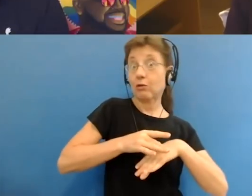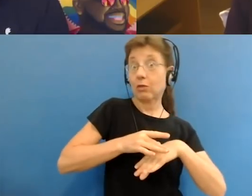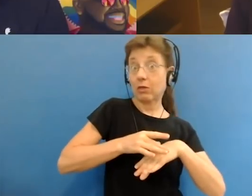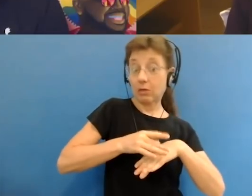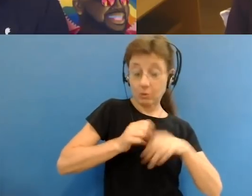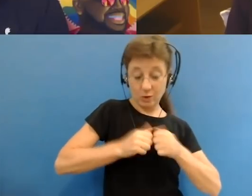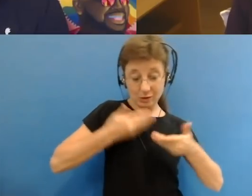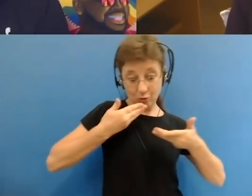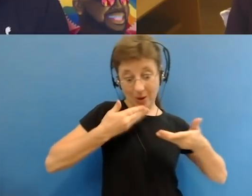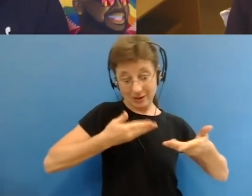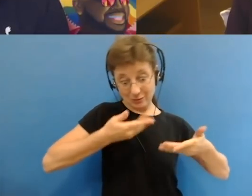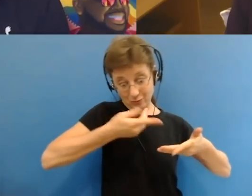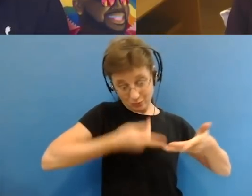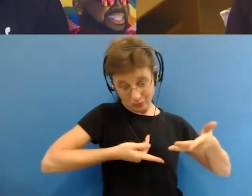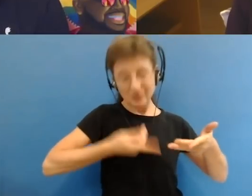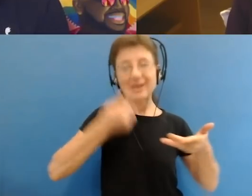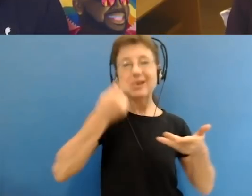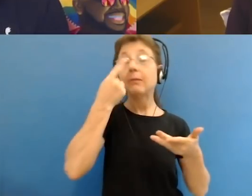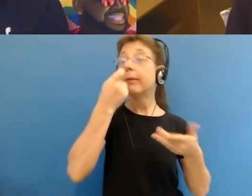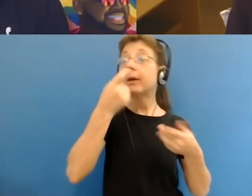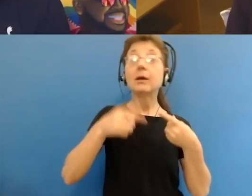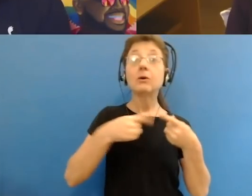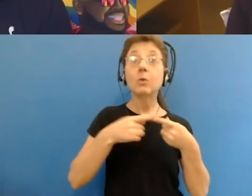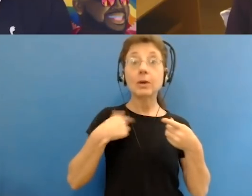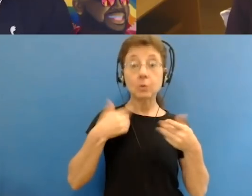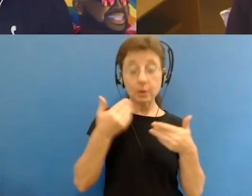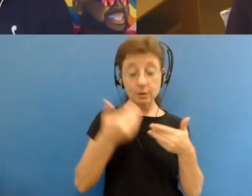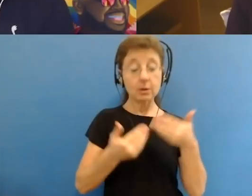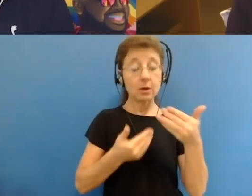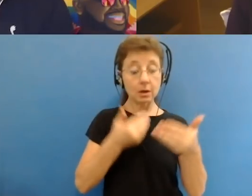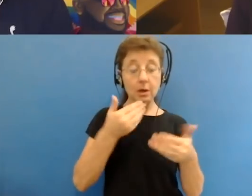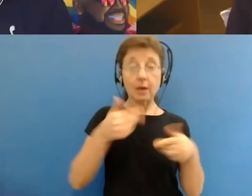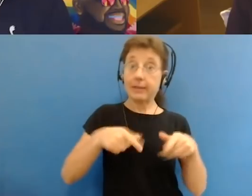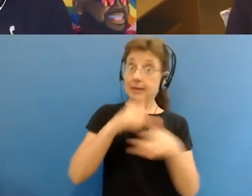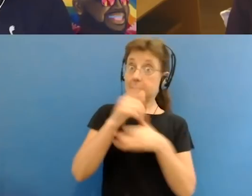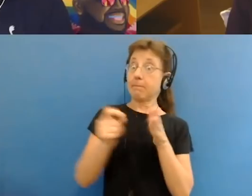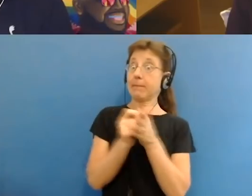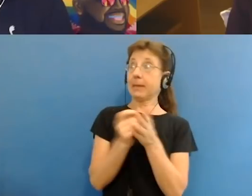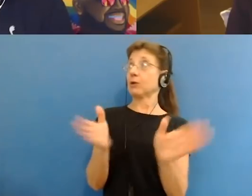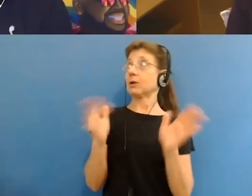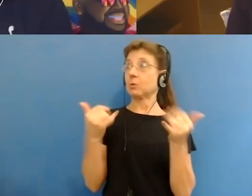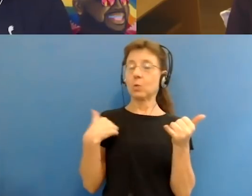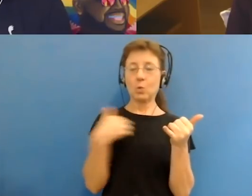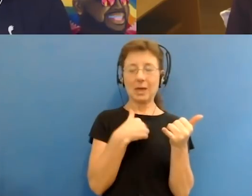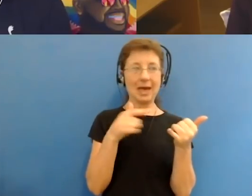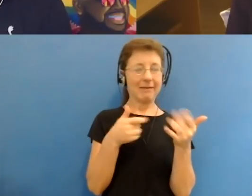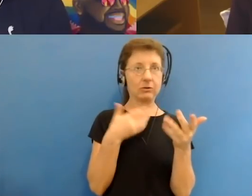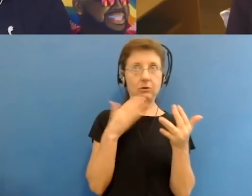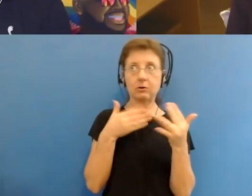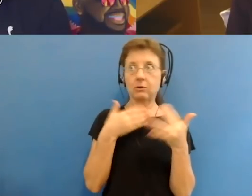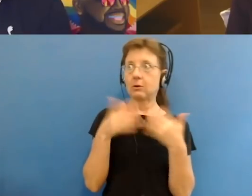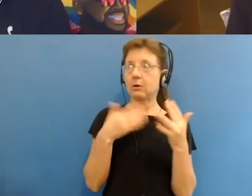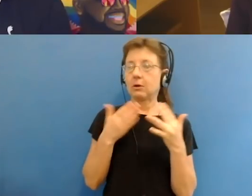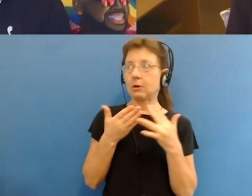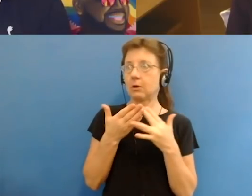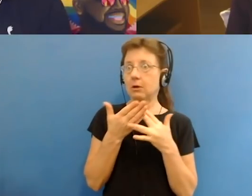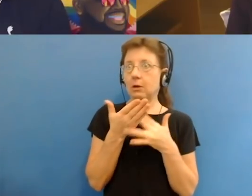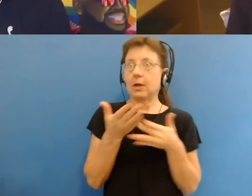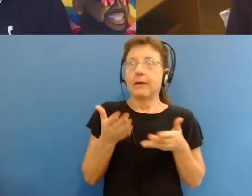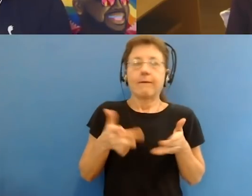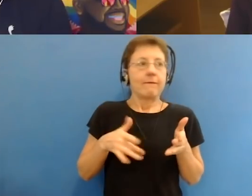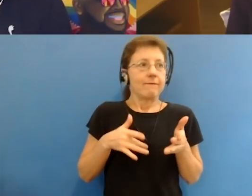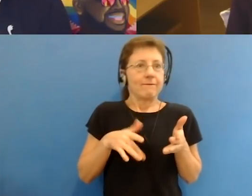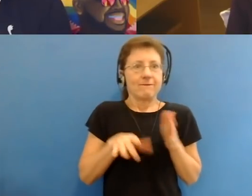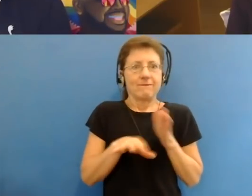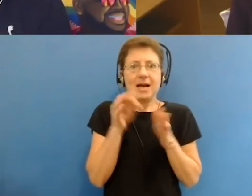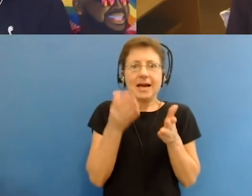we have to, as we move through this period, we have to allow sources of refuge to emerge within our practice